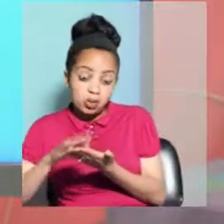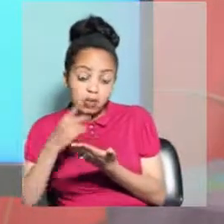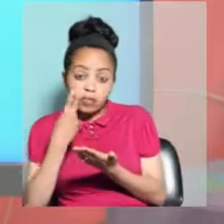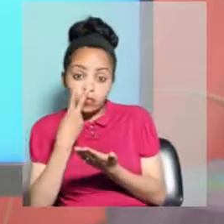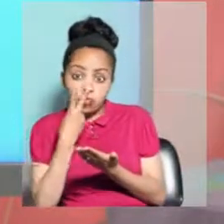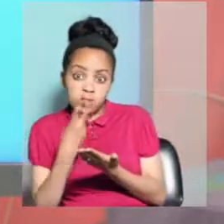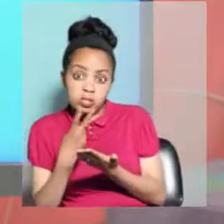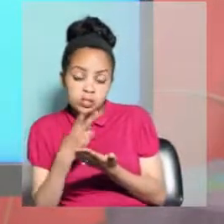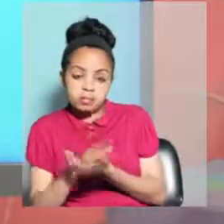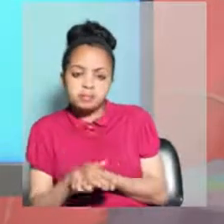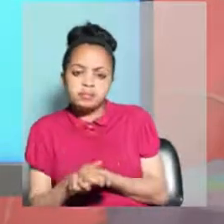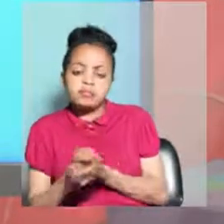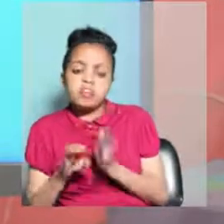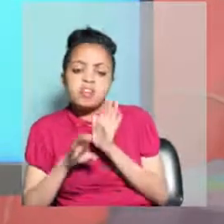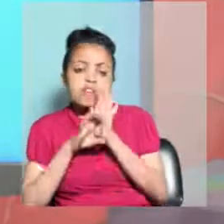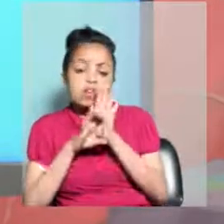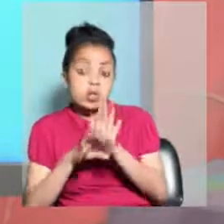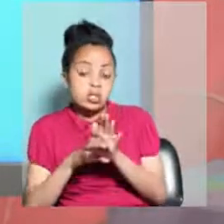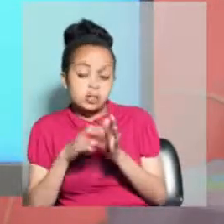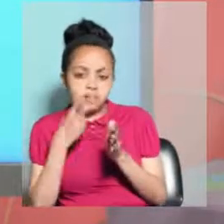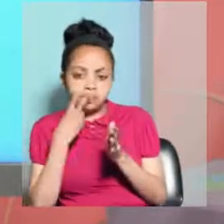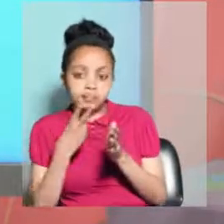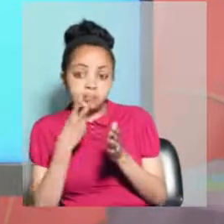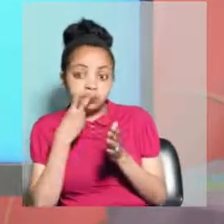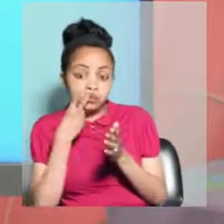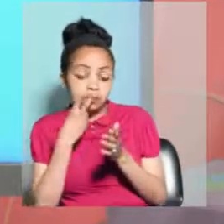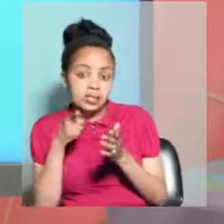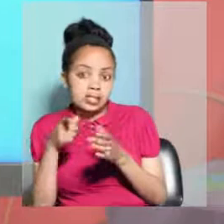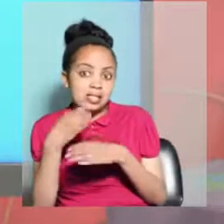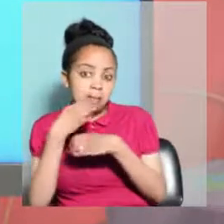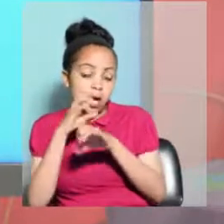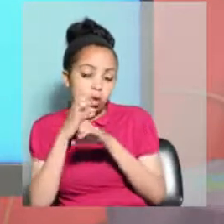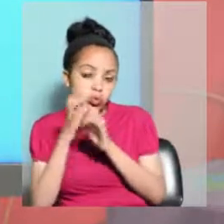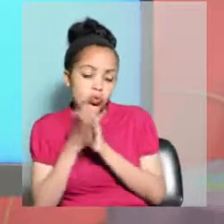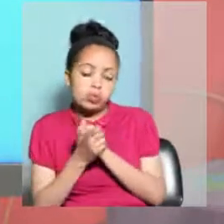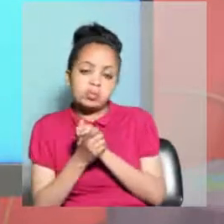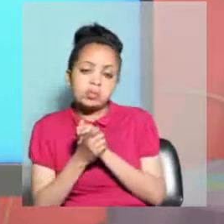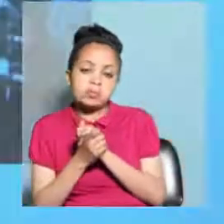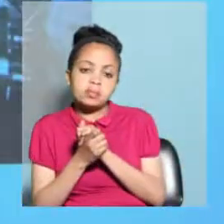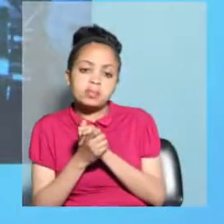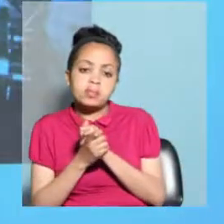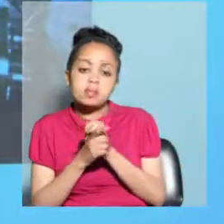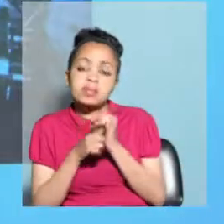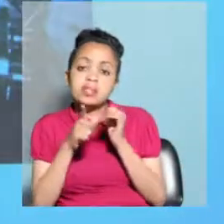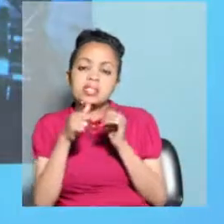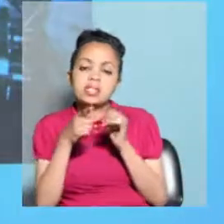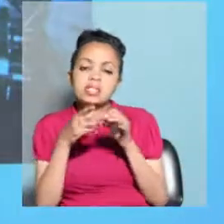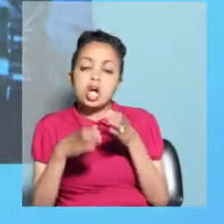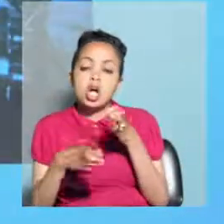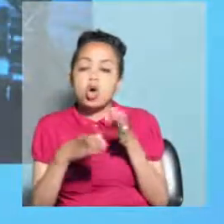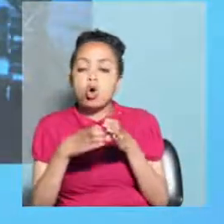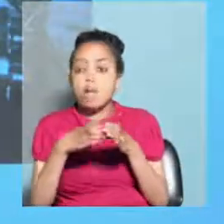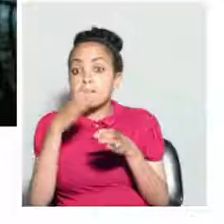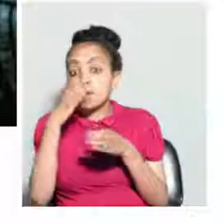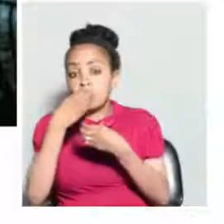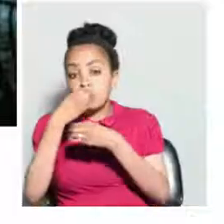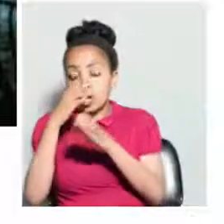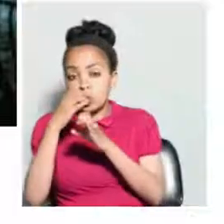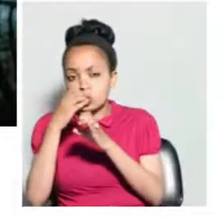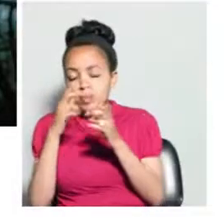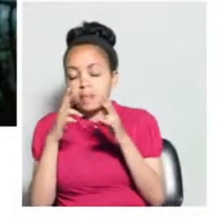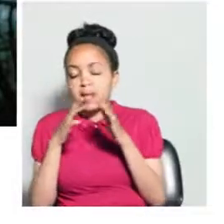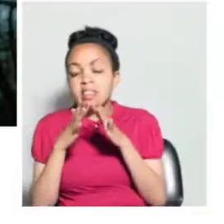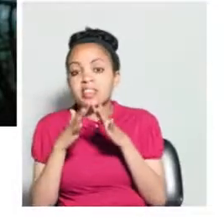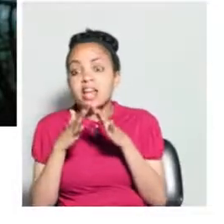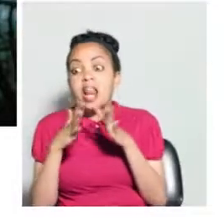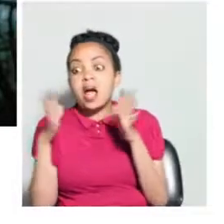see. For example, here student, let me see this microscope. This one is a compound microscope, a